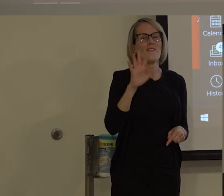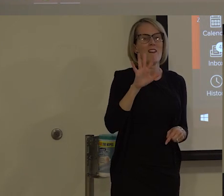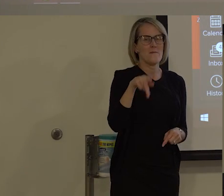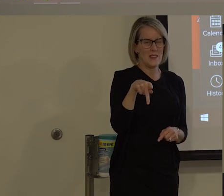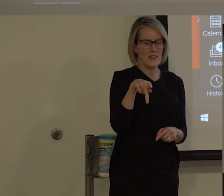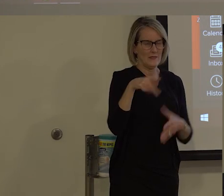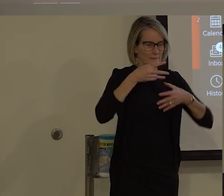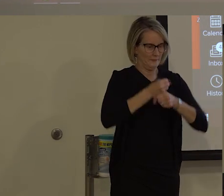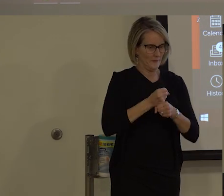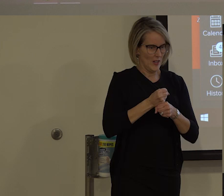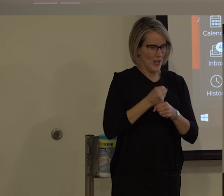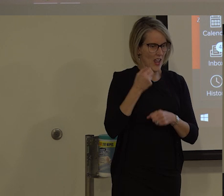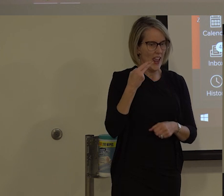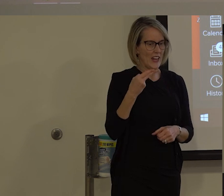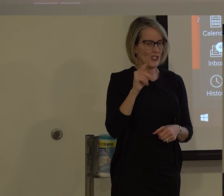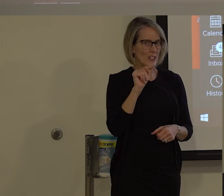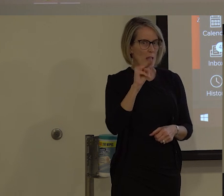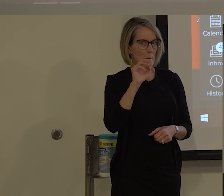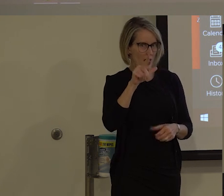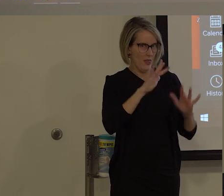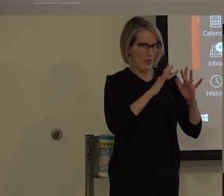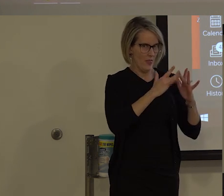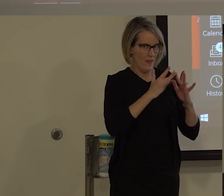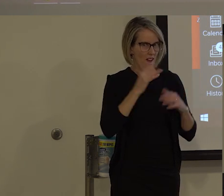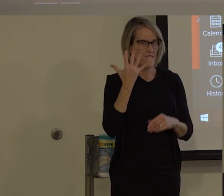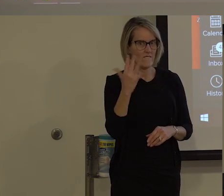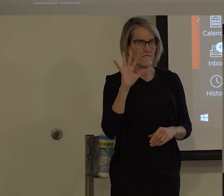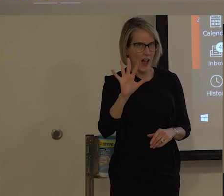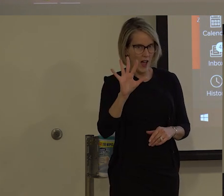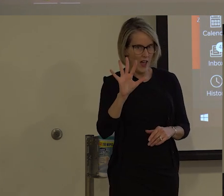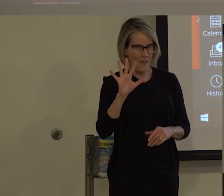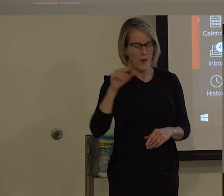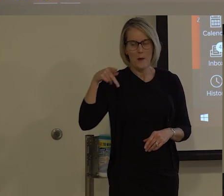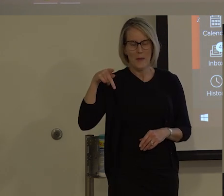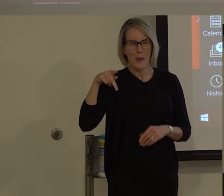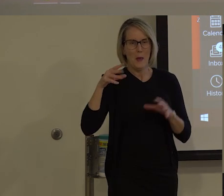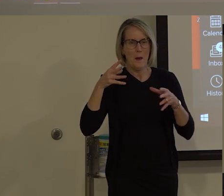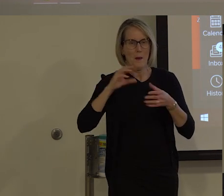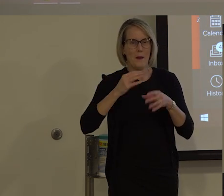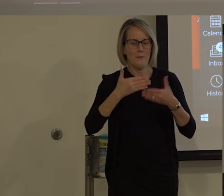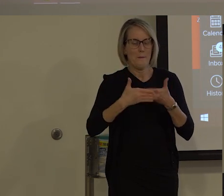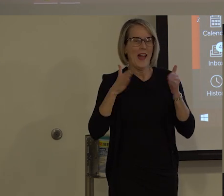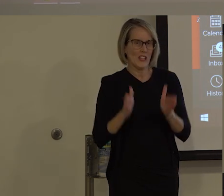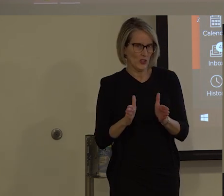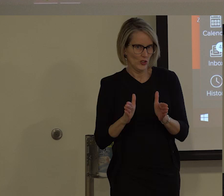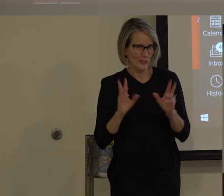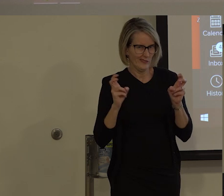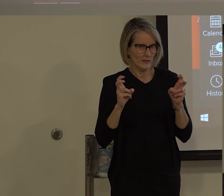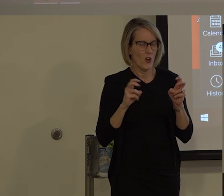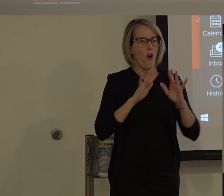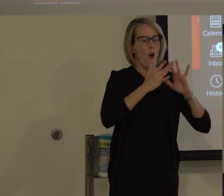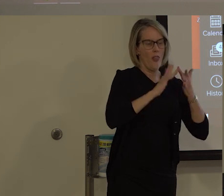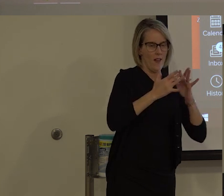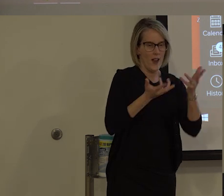H5P stands for HTML5 package, I believe, that's the order. It is essentially an online